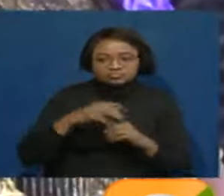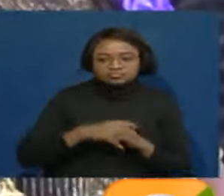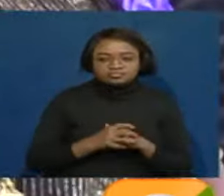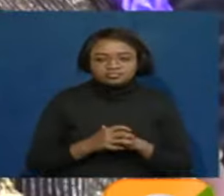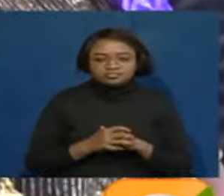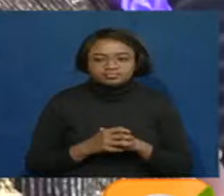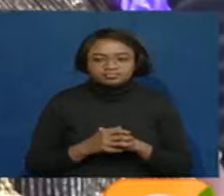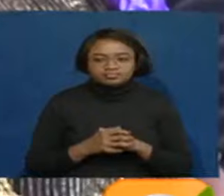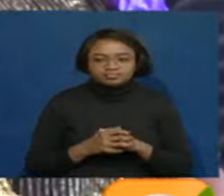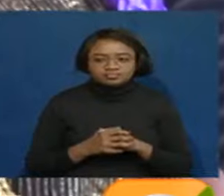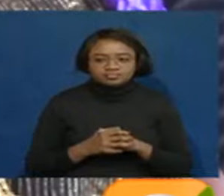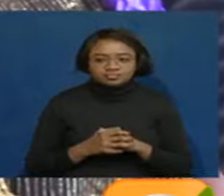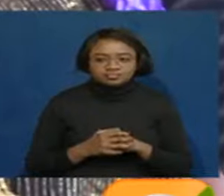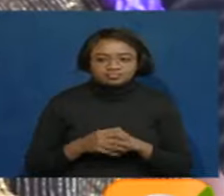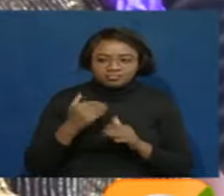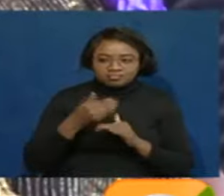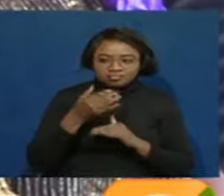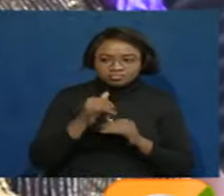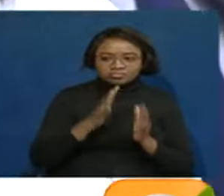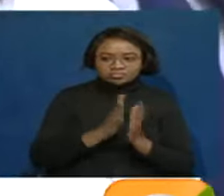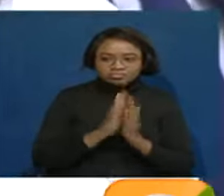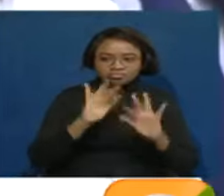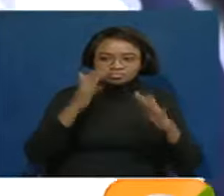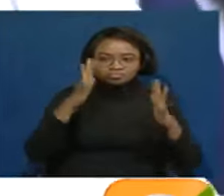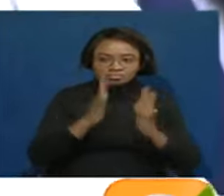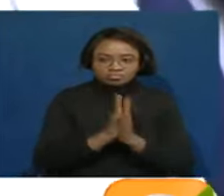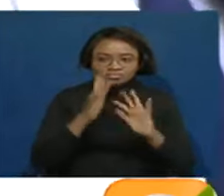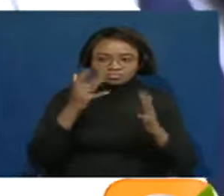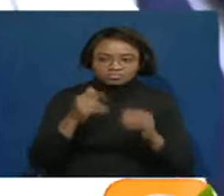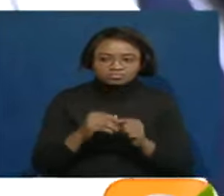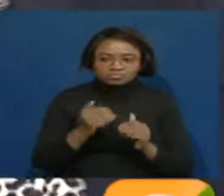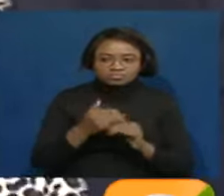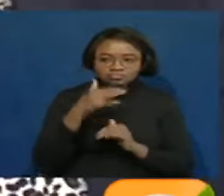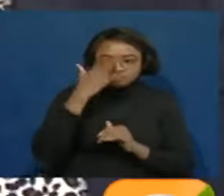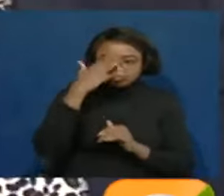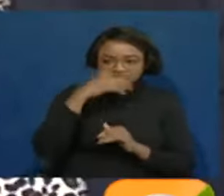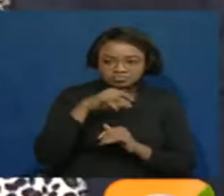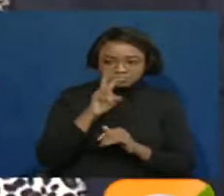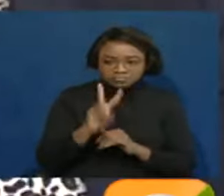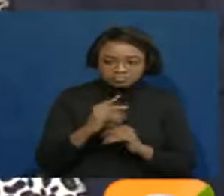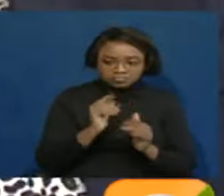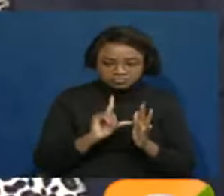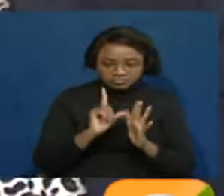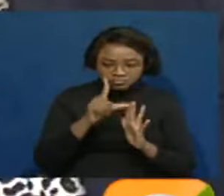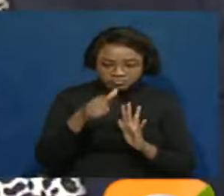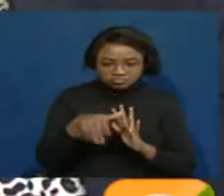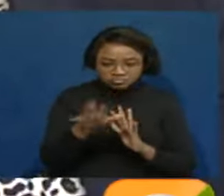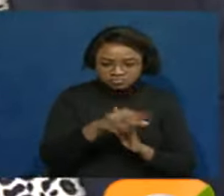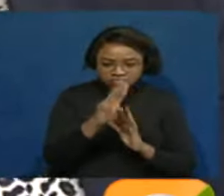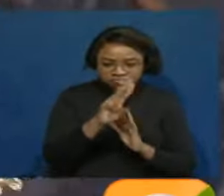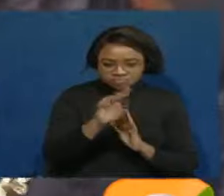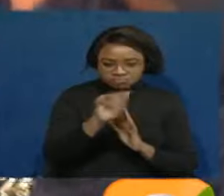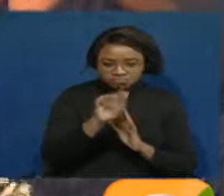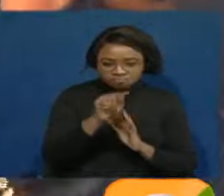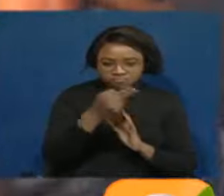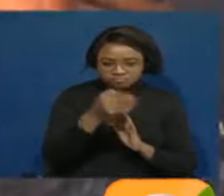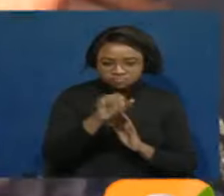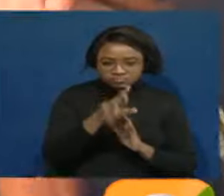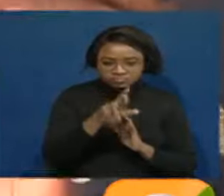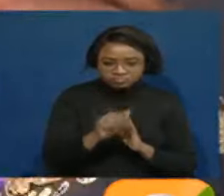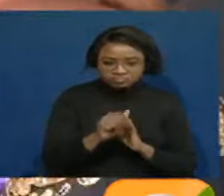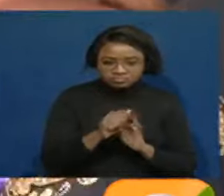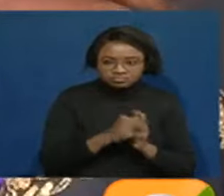The spell of praise lengthened for Gachagua. 2 days later, in Madhira constituency, Nyeri County, on the pair's first